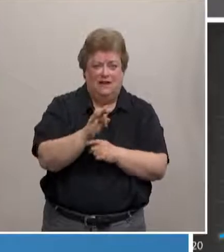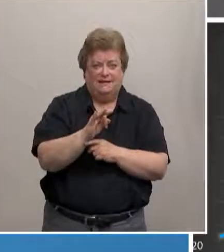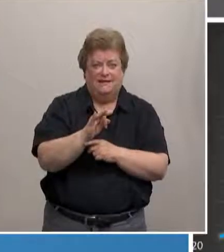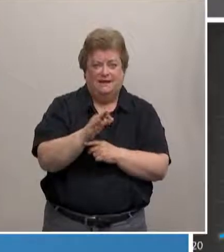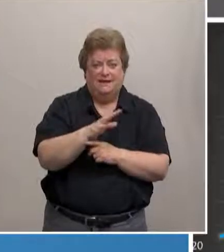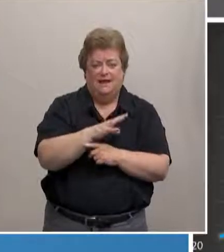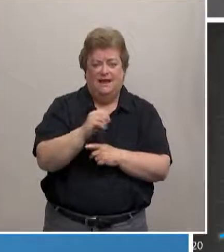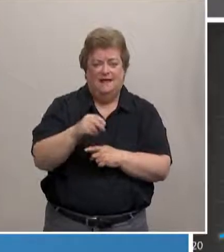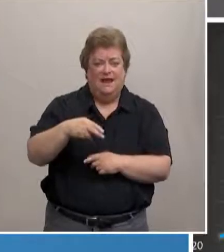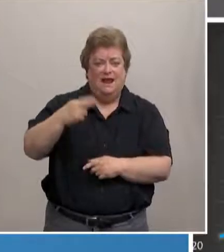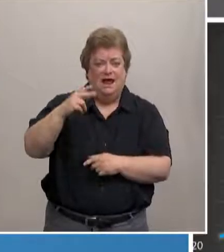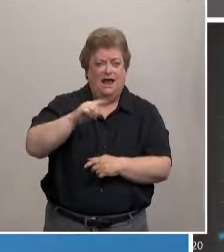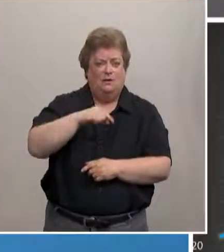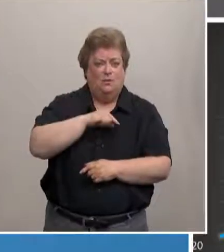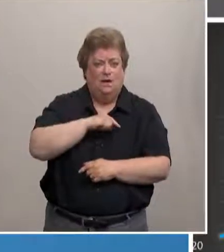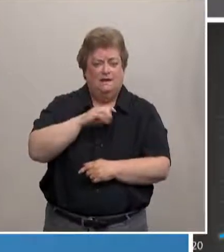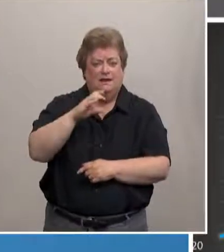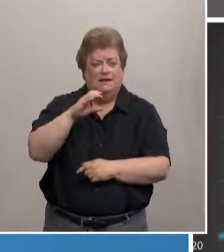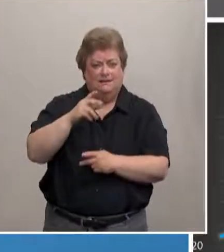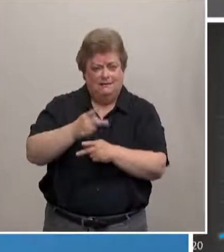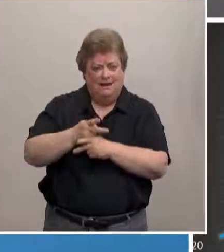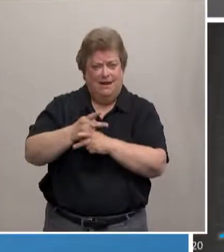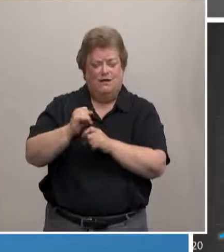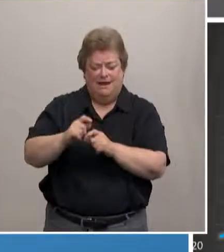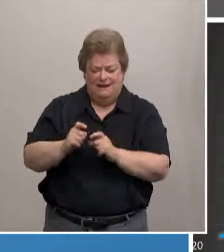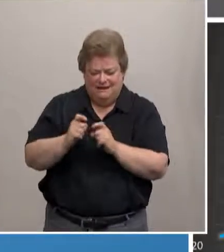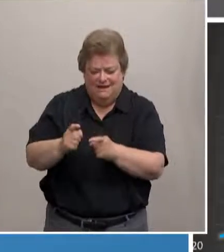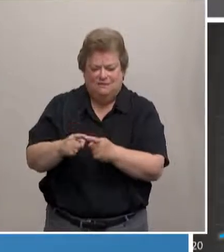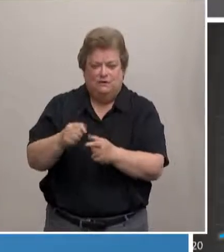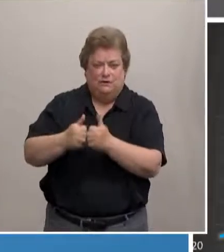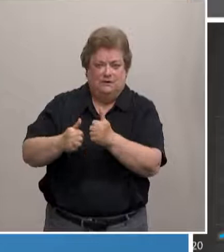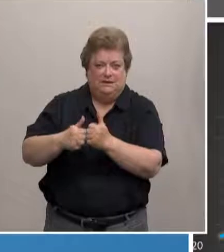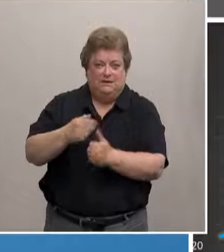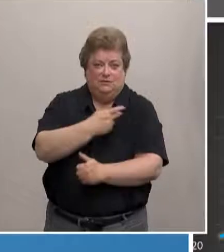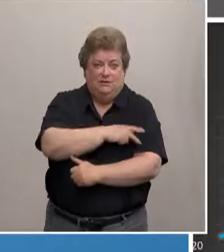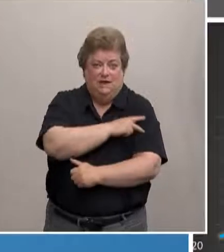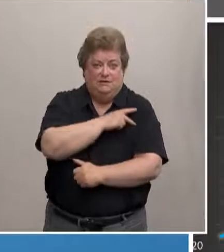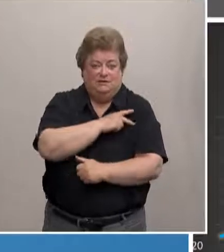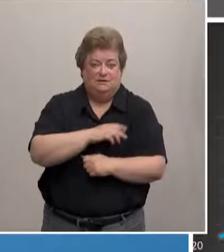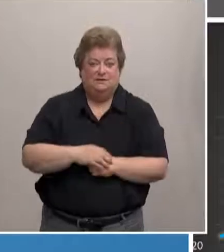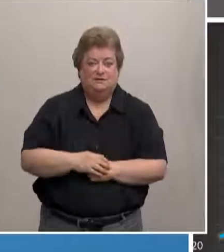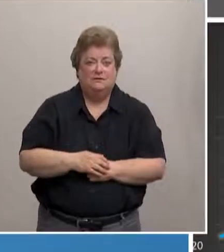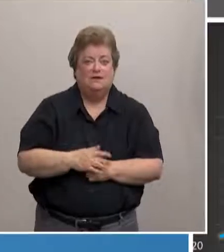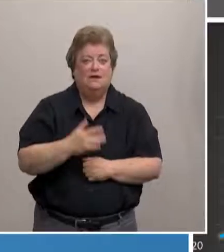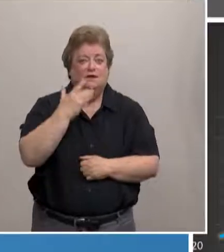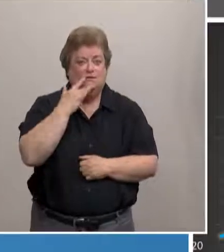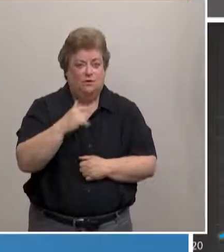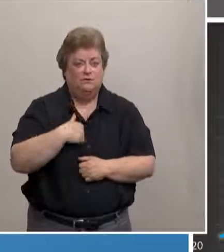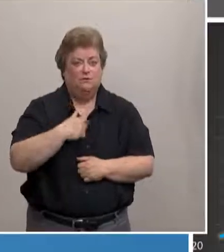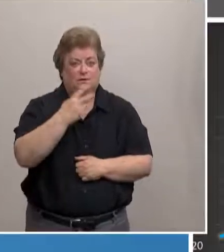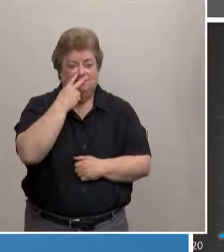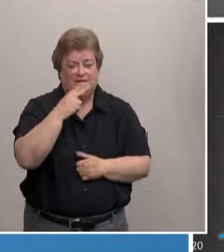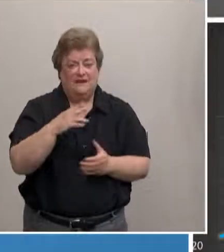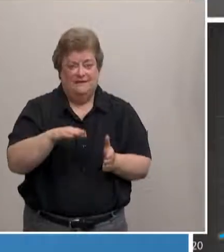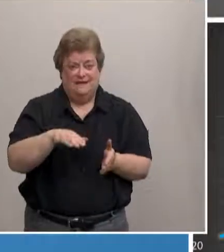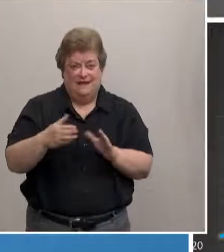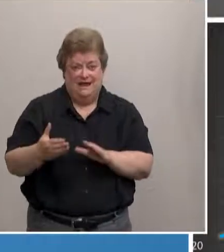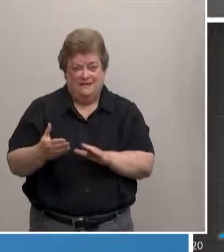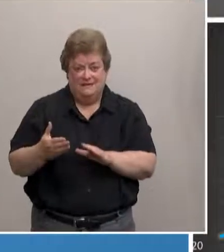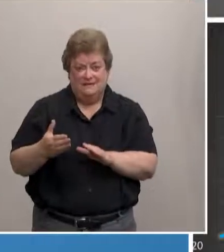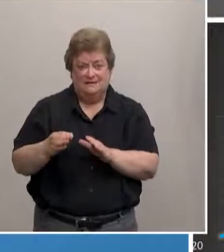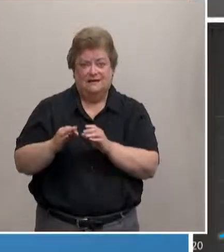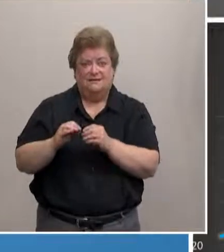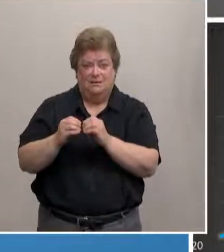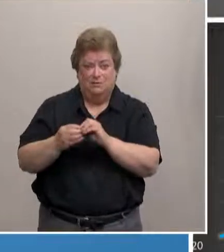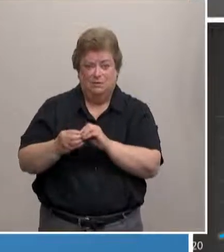that high-quality care can be provided to each patient. We have fortunately seen COVID-19 deaths